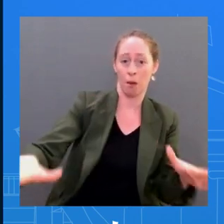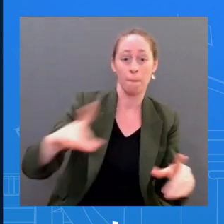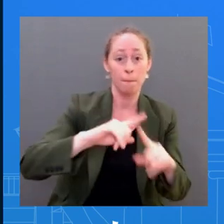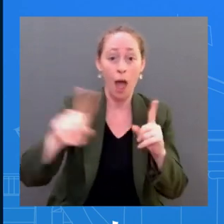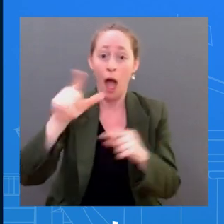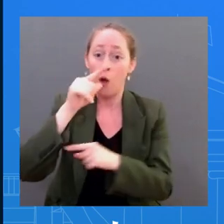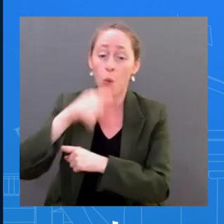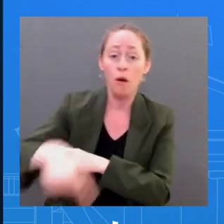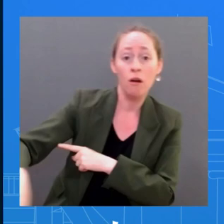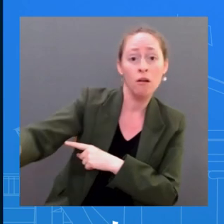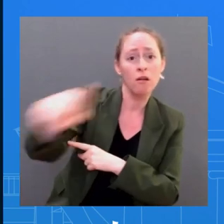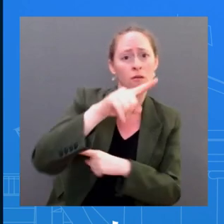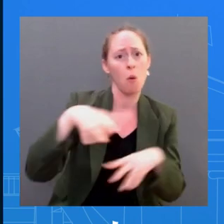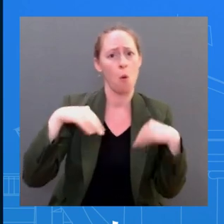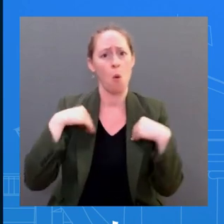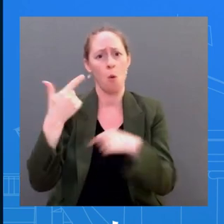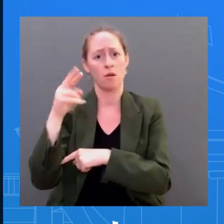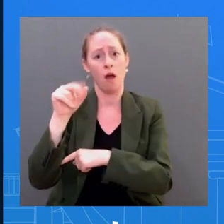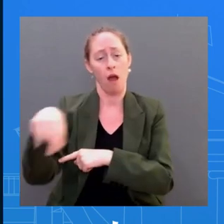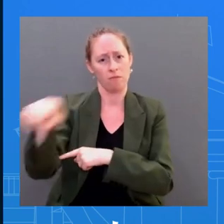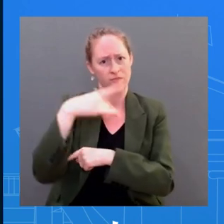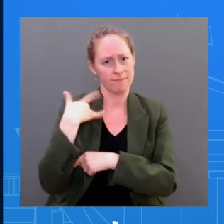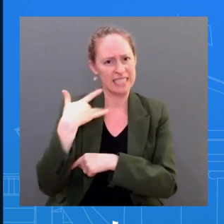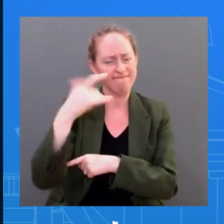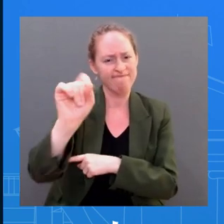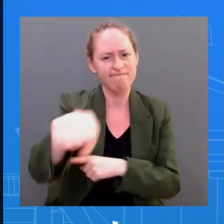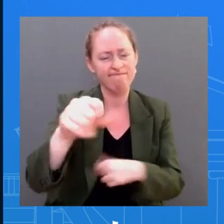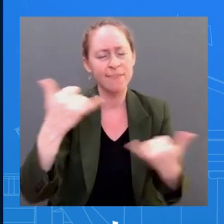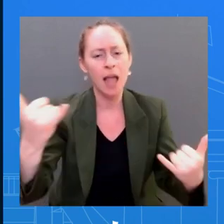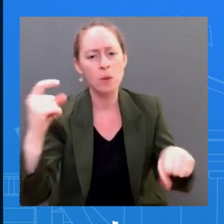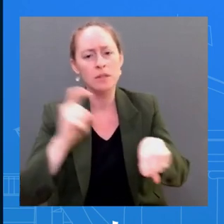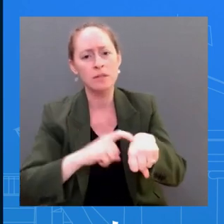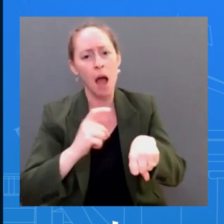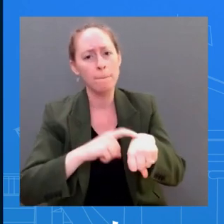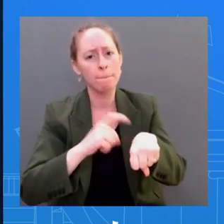don't. It really is.